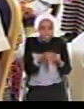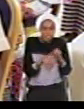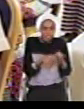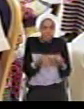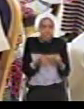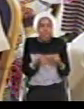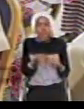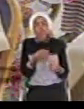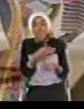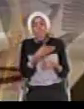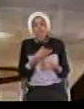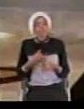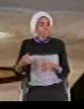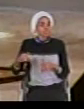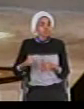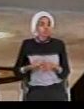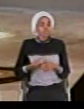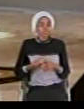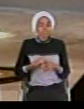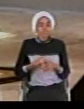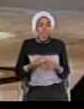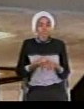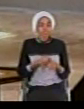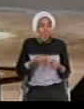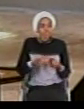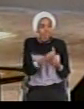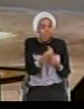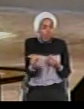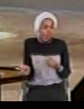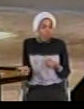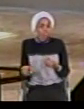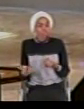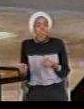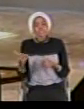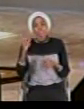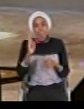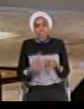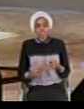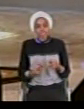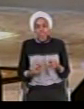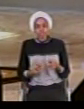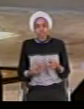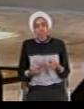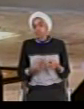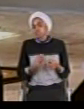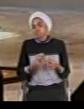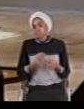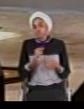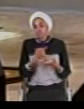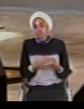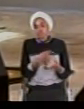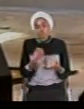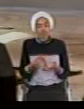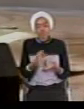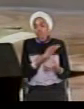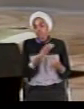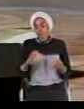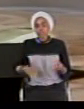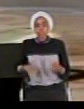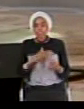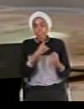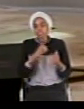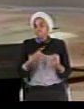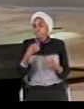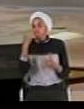will mutilate and will adulterate the gospel of Christ. And then it says in